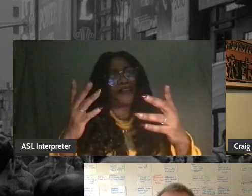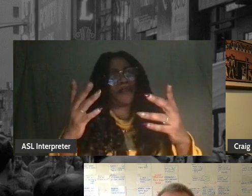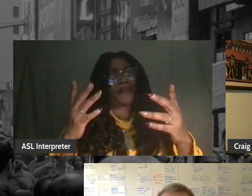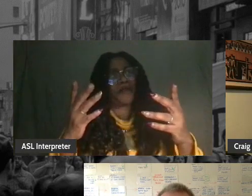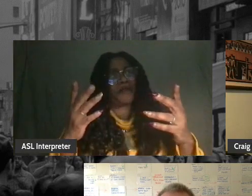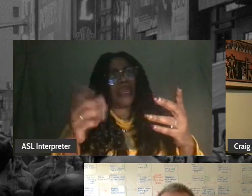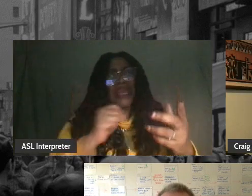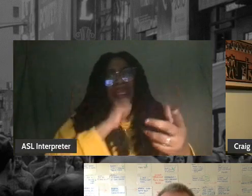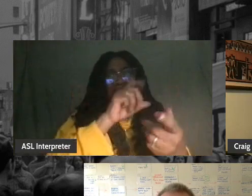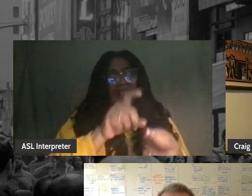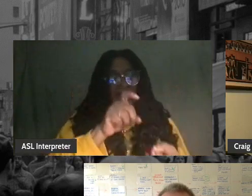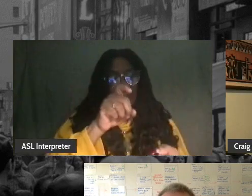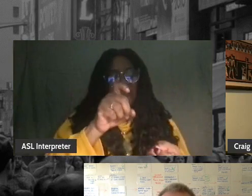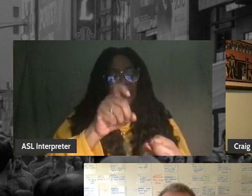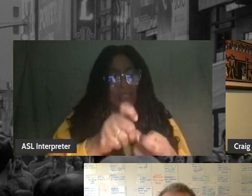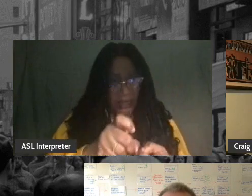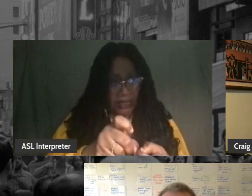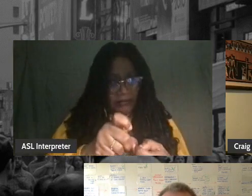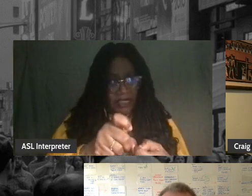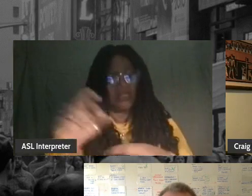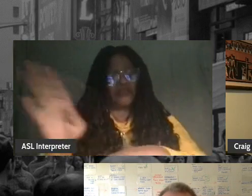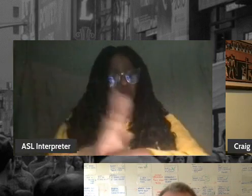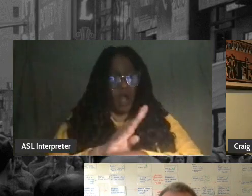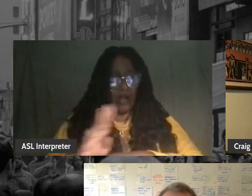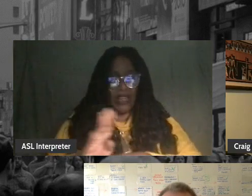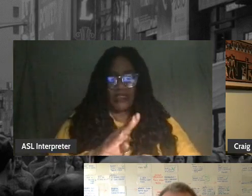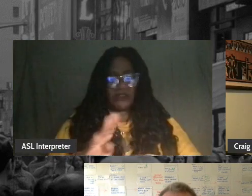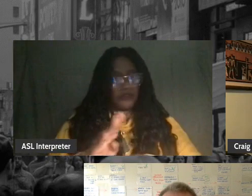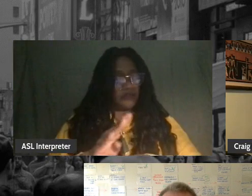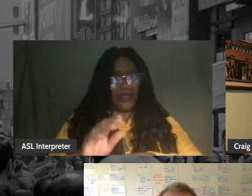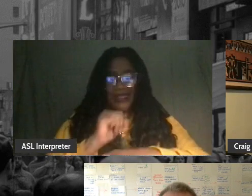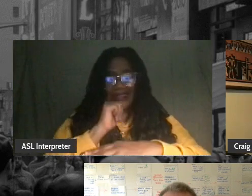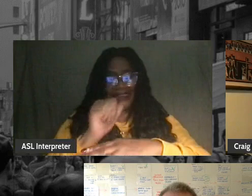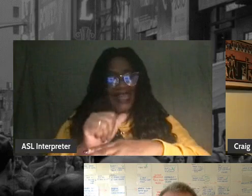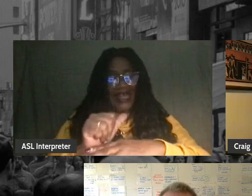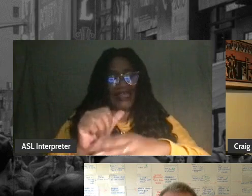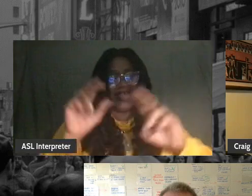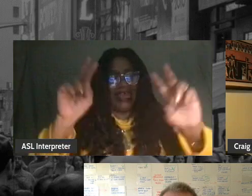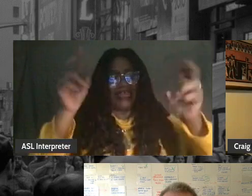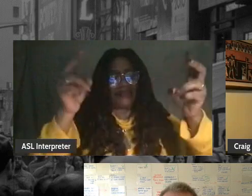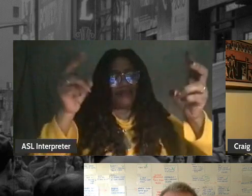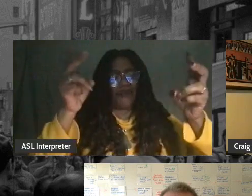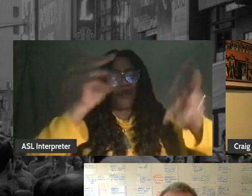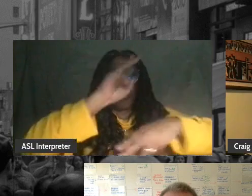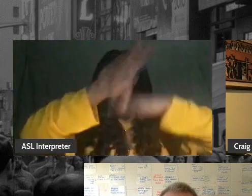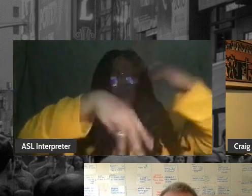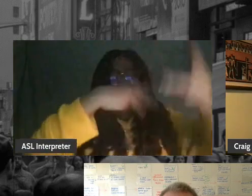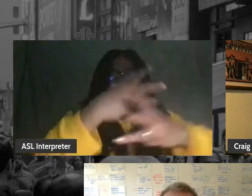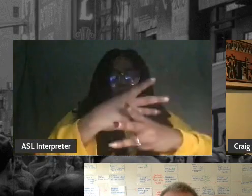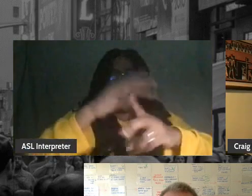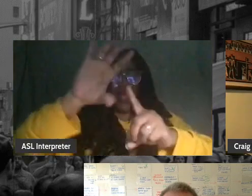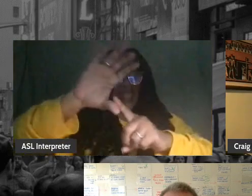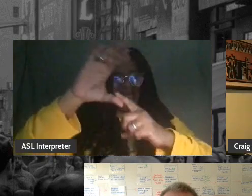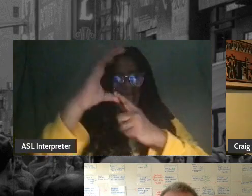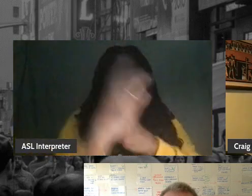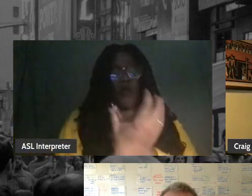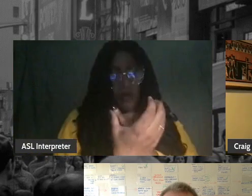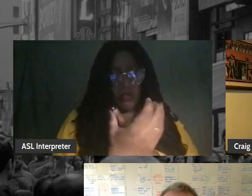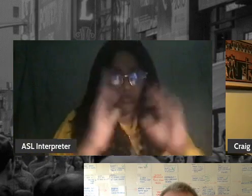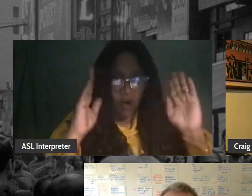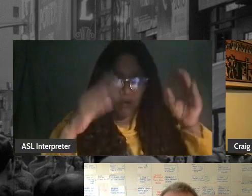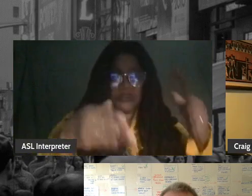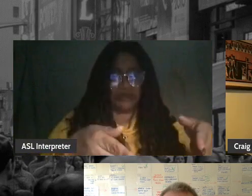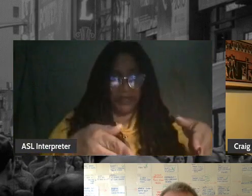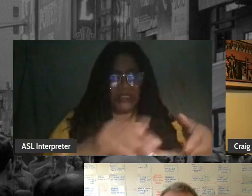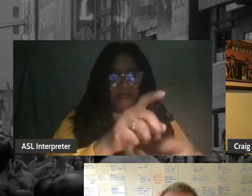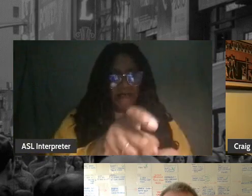it's not specific to our industry. You know, it's more cultural and worldwide. So I do feel that it's a